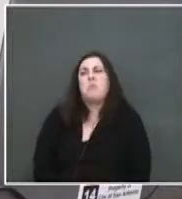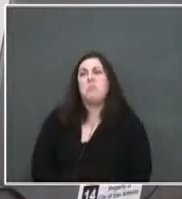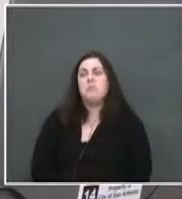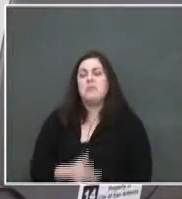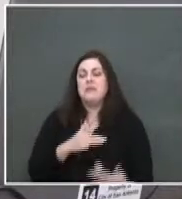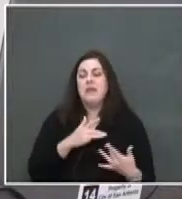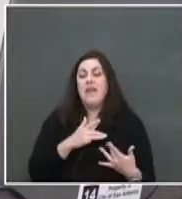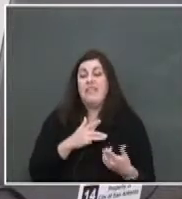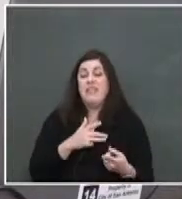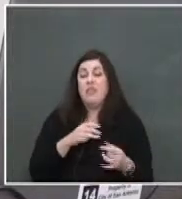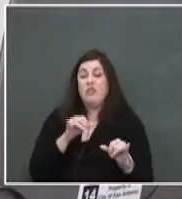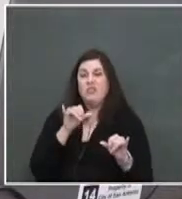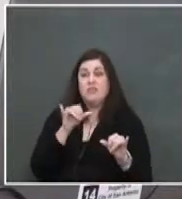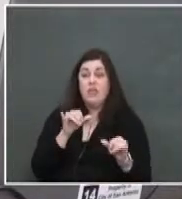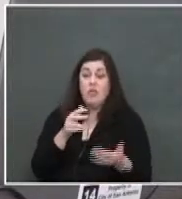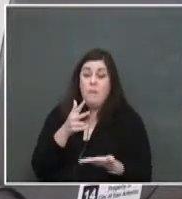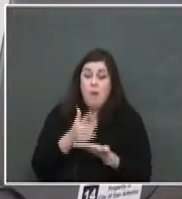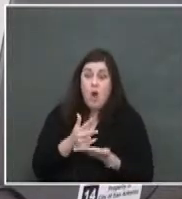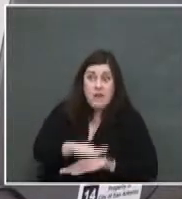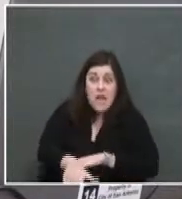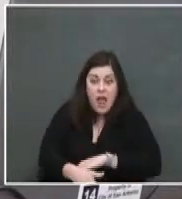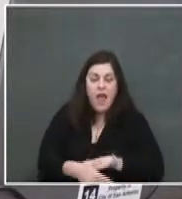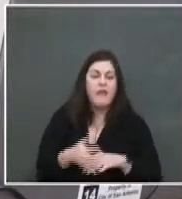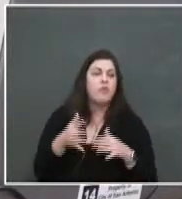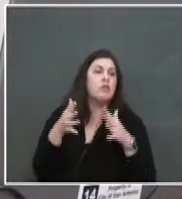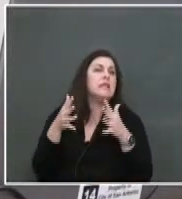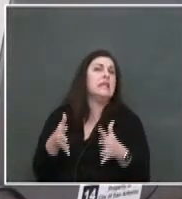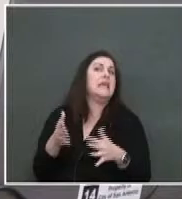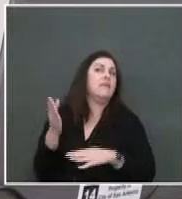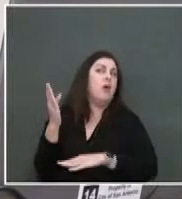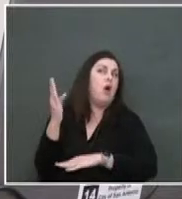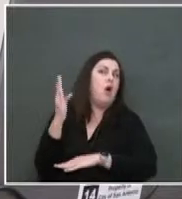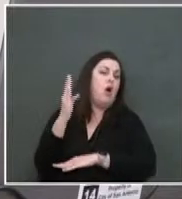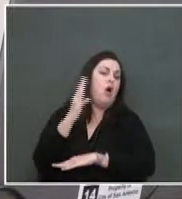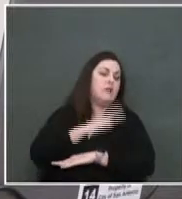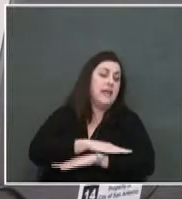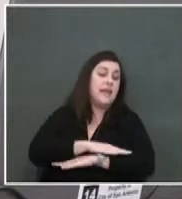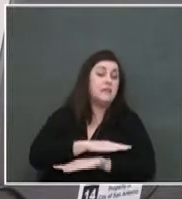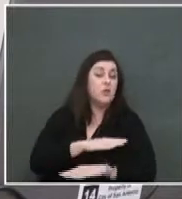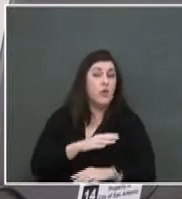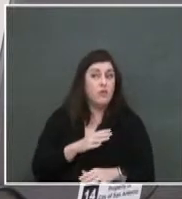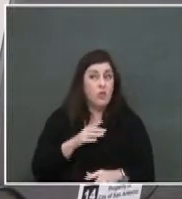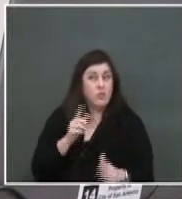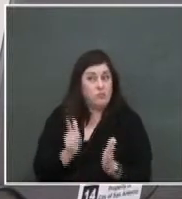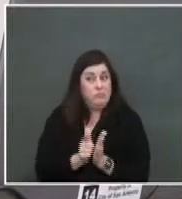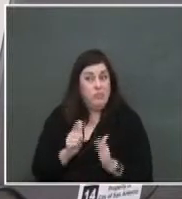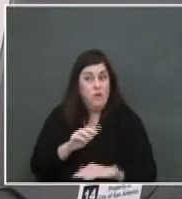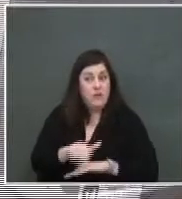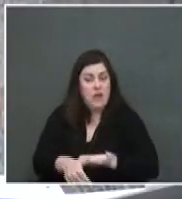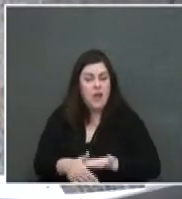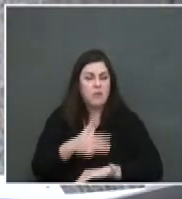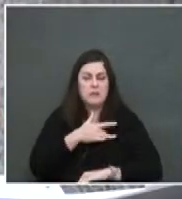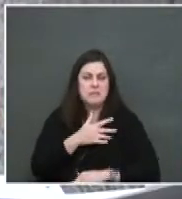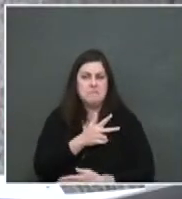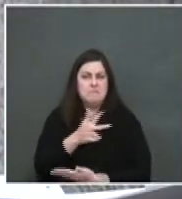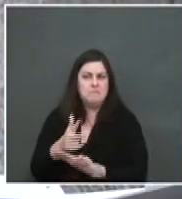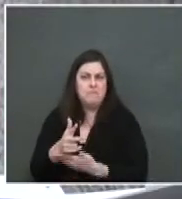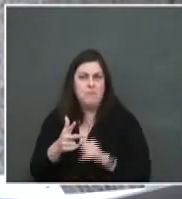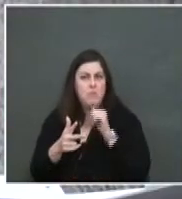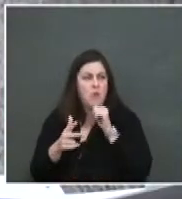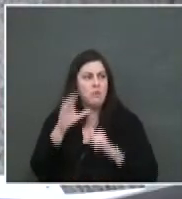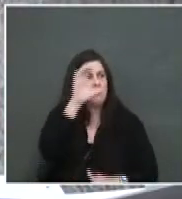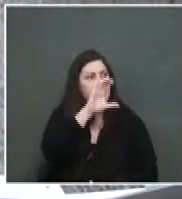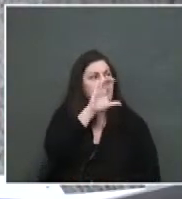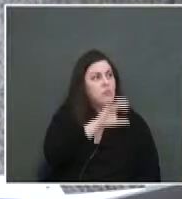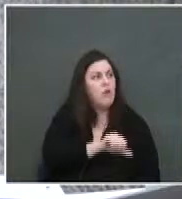the entire day. So that was the reason why we had proposed to do it overnight to discourage that behavior. Okay, yeah, because we do definitely